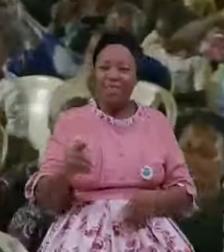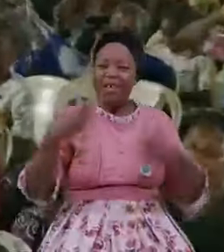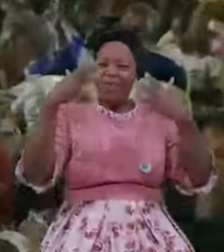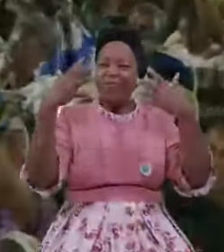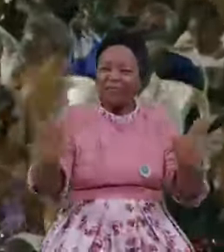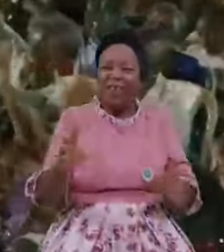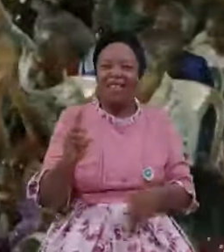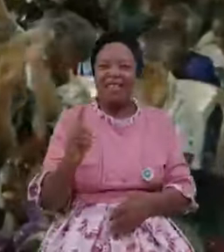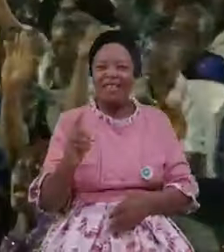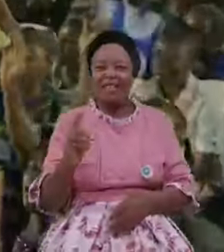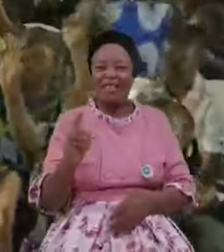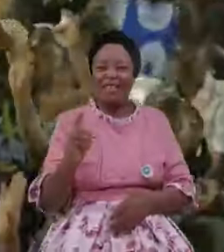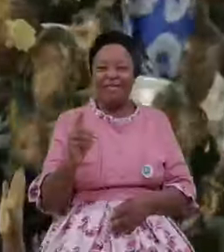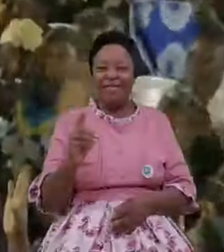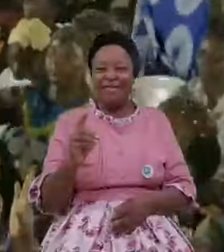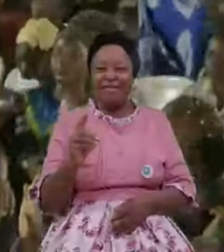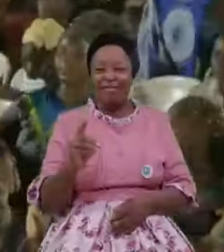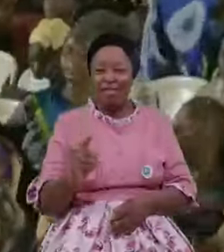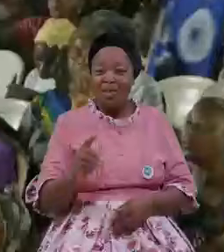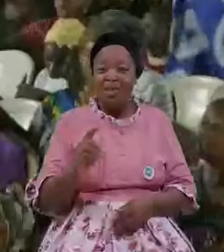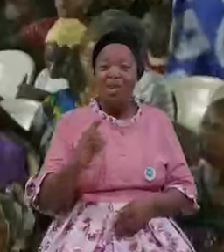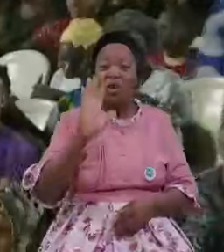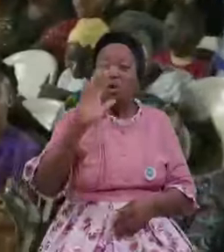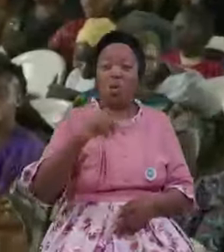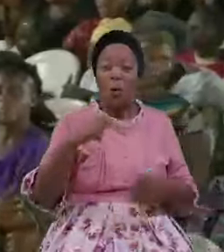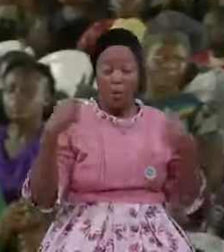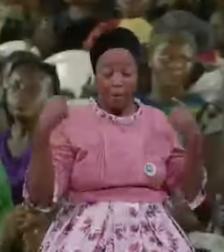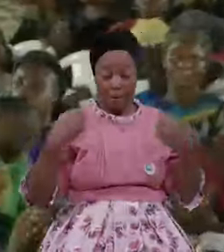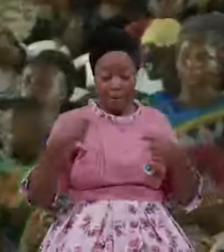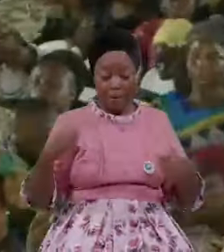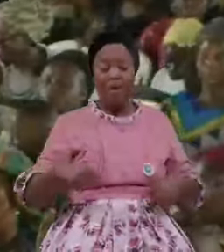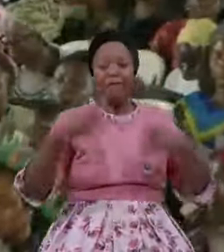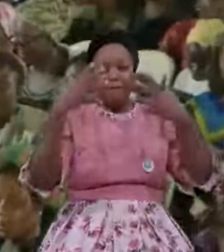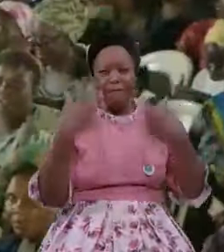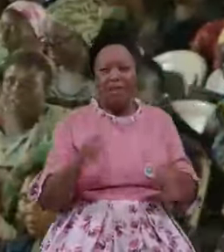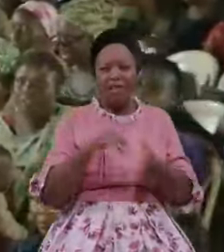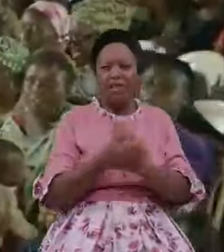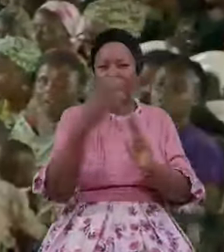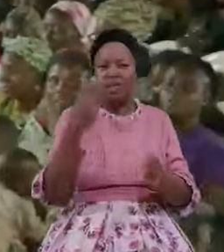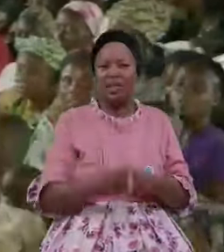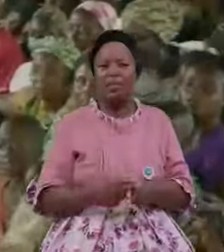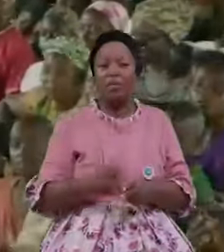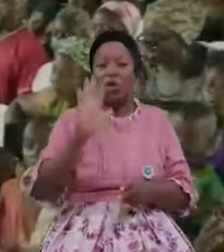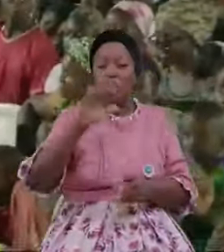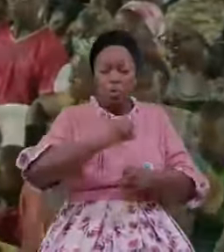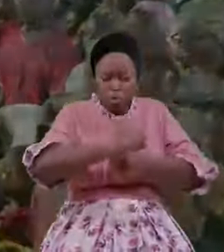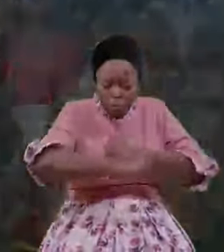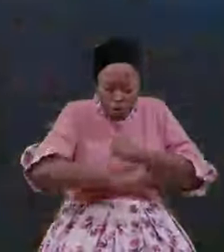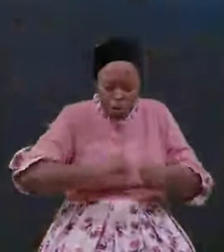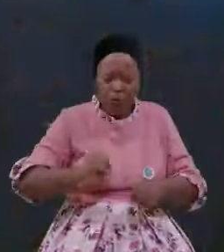Finished. Your agony, all finished. Your suffering, all